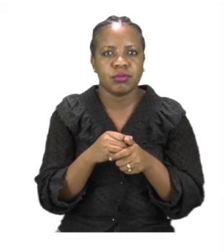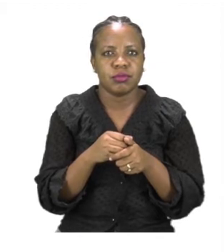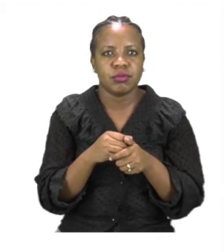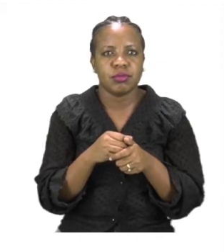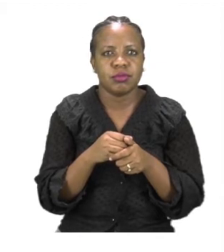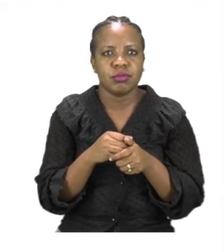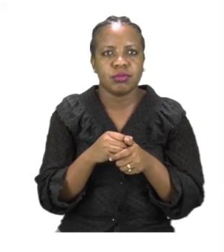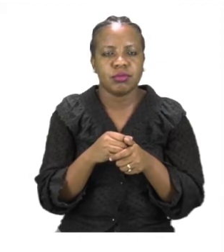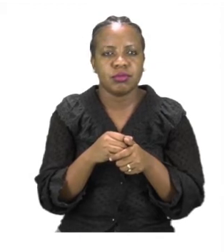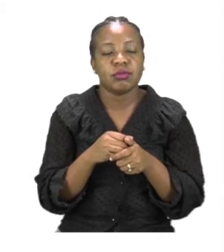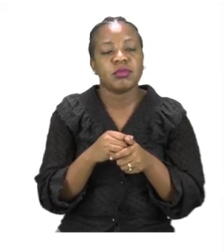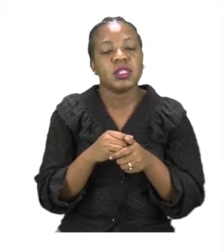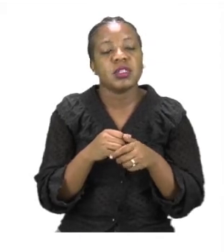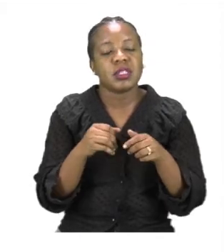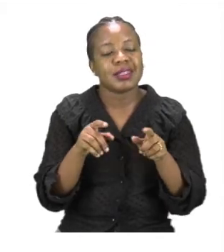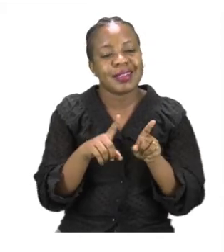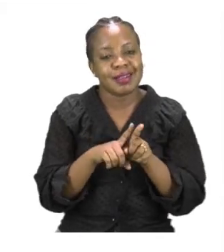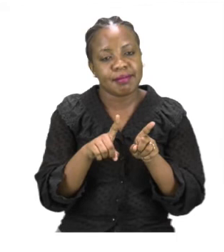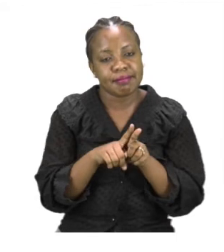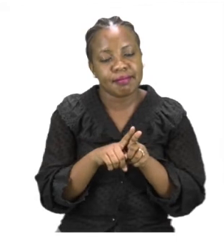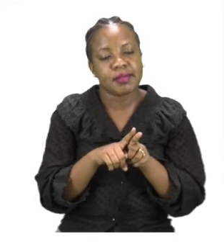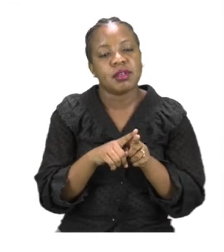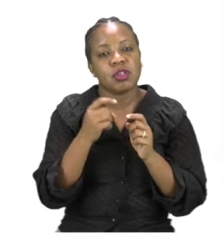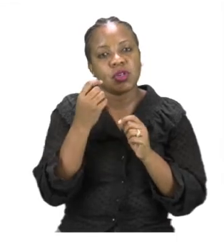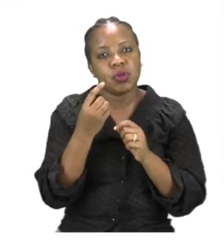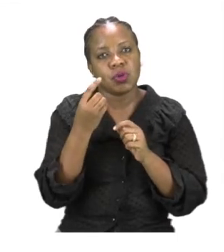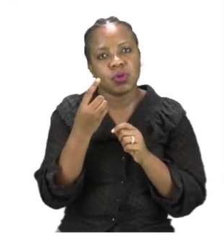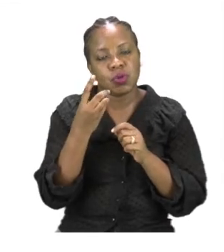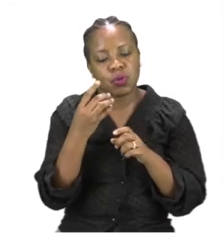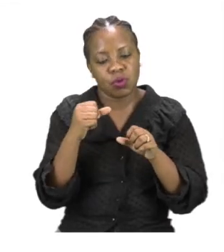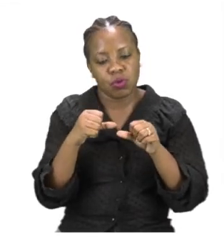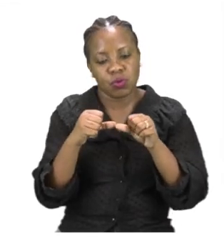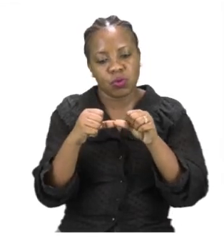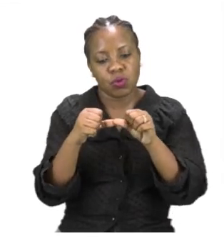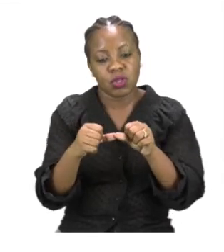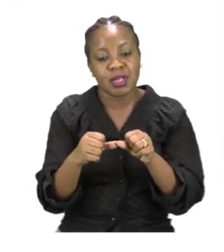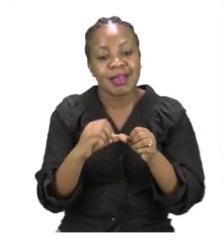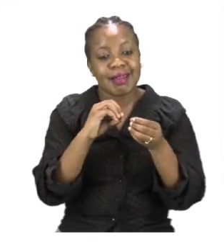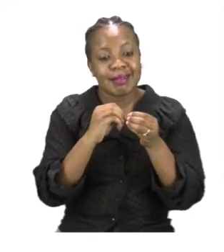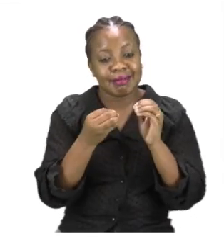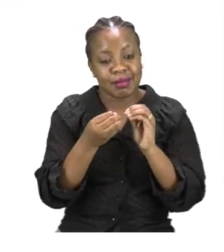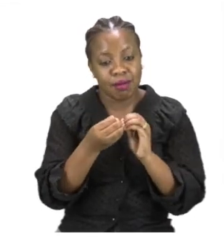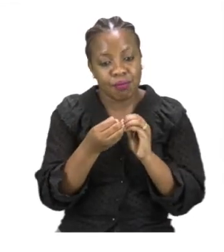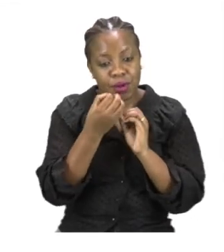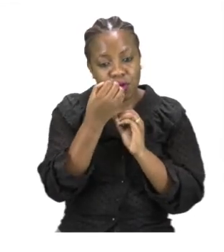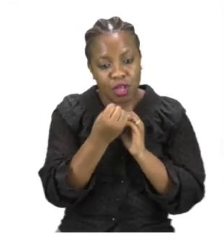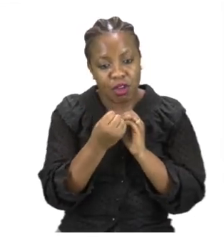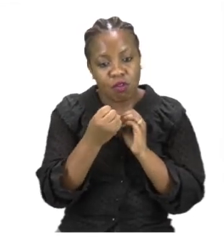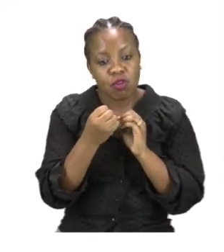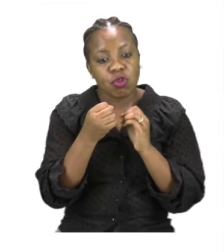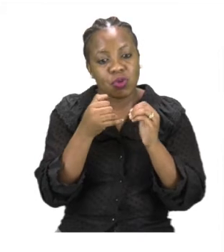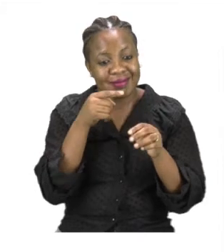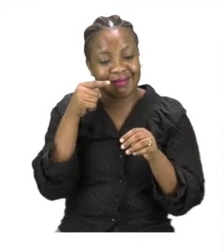that we have been given going on. Now remember, when we are using our number line, we need